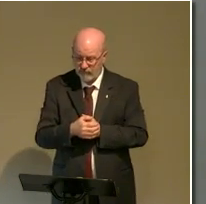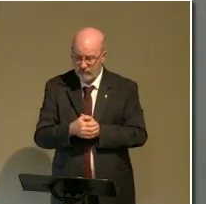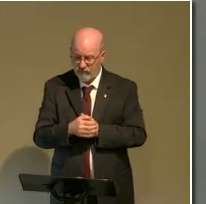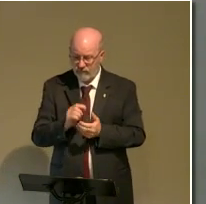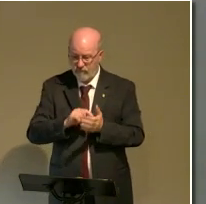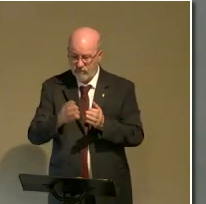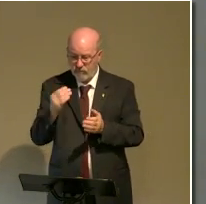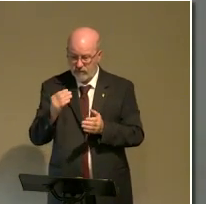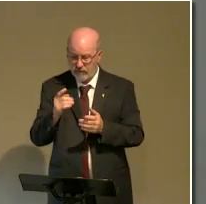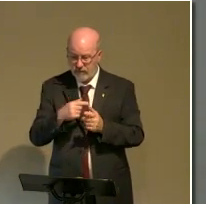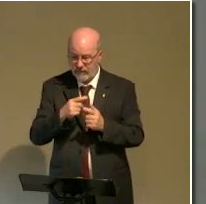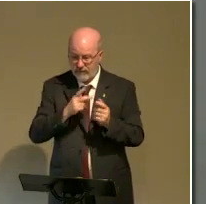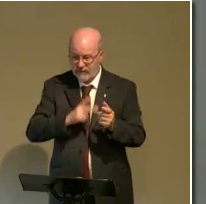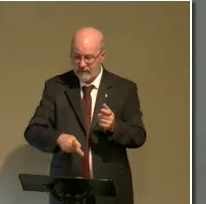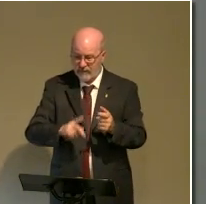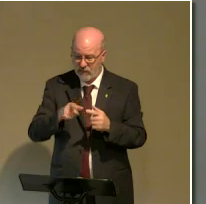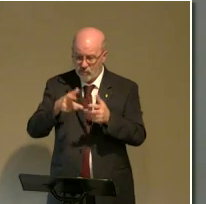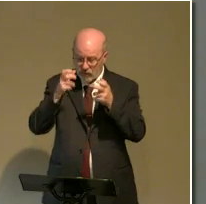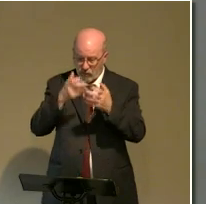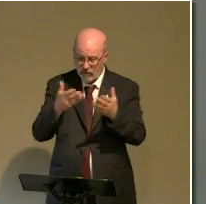Verse 14,